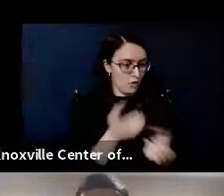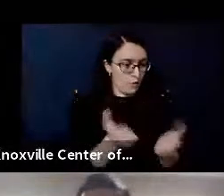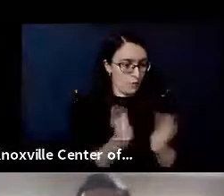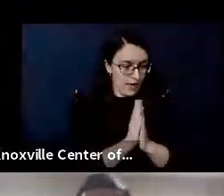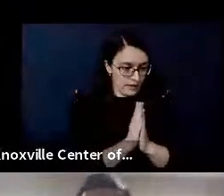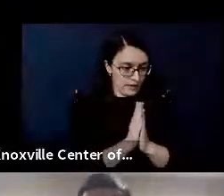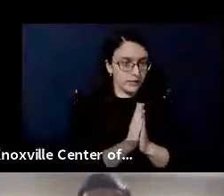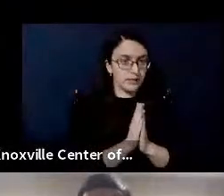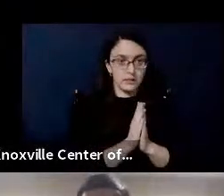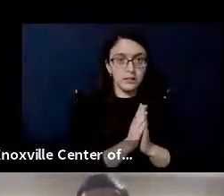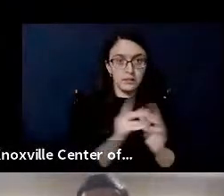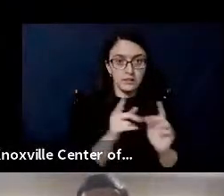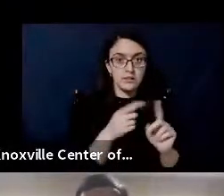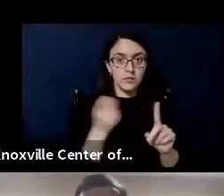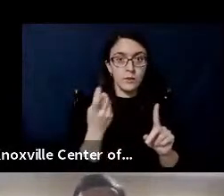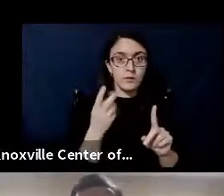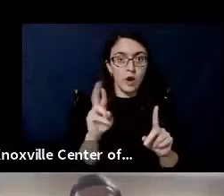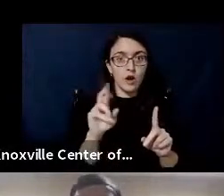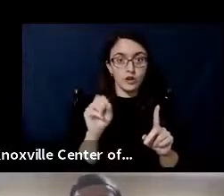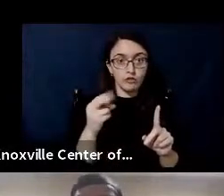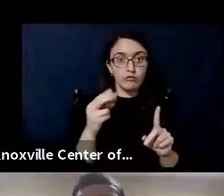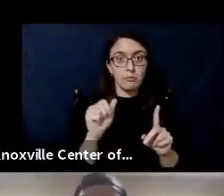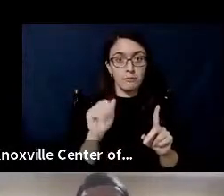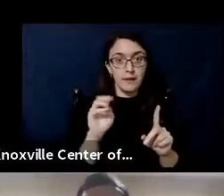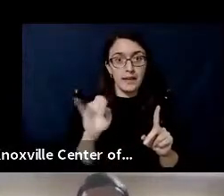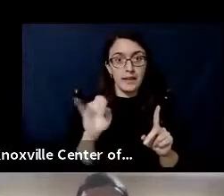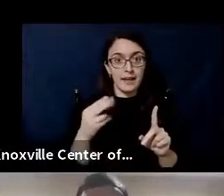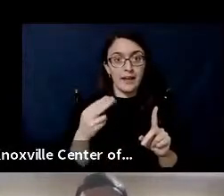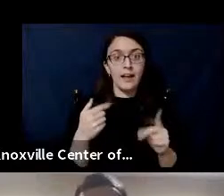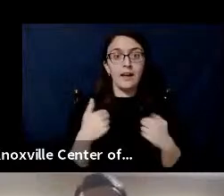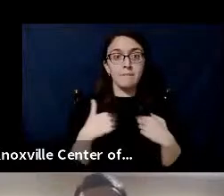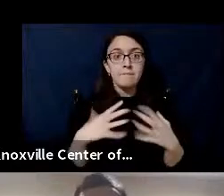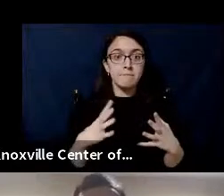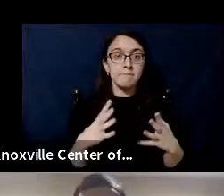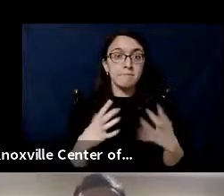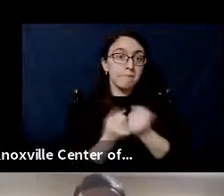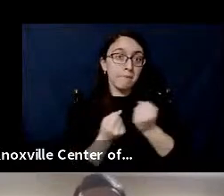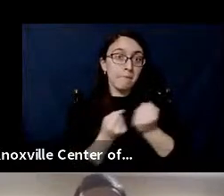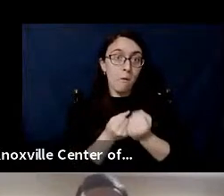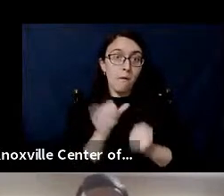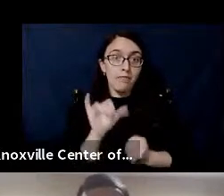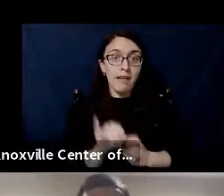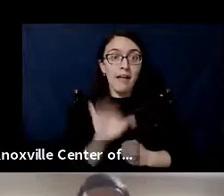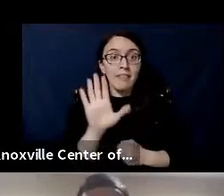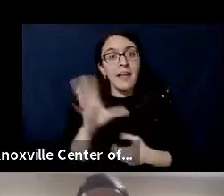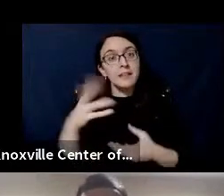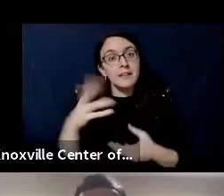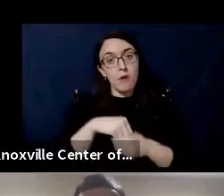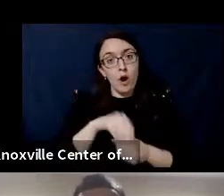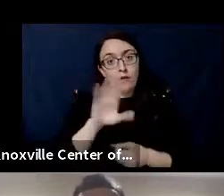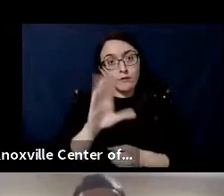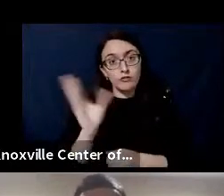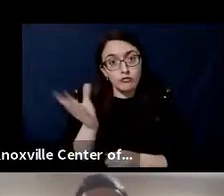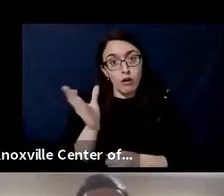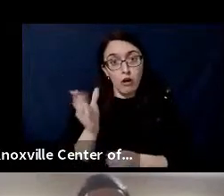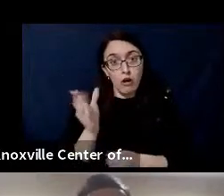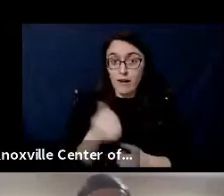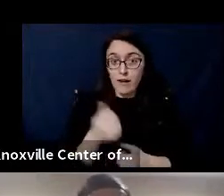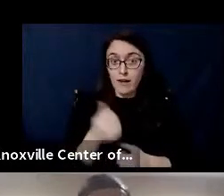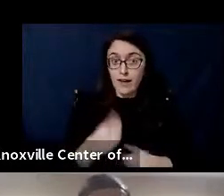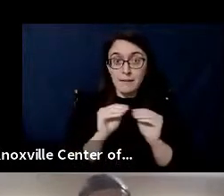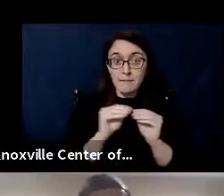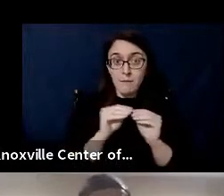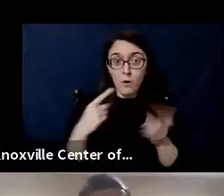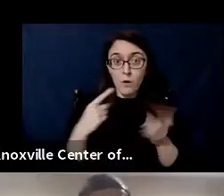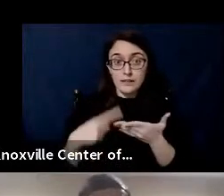Dr. Shamia, and fully in favor of it. As part of your talk, any other discussion on that point